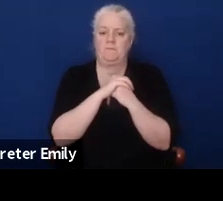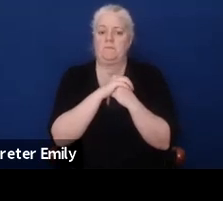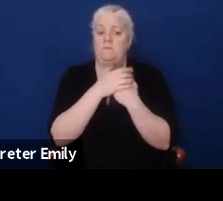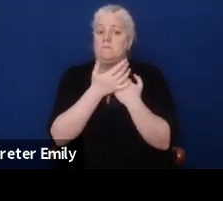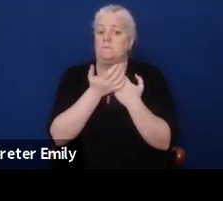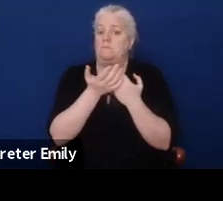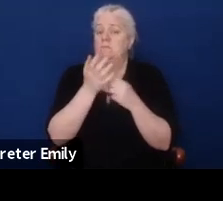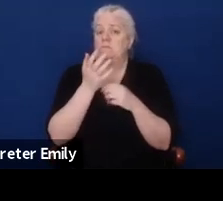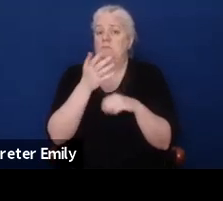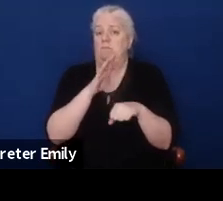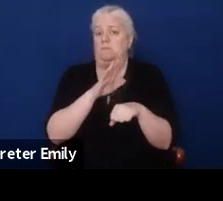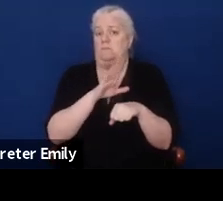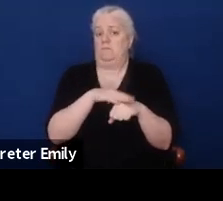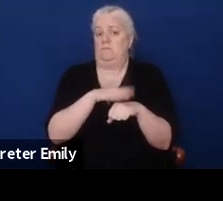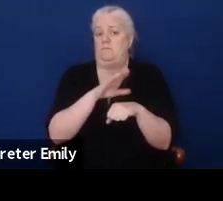than 24%,